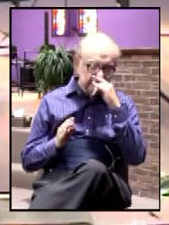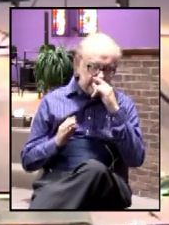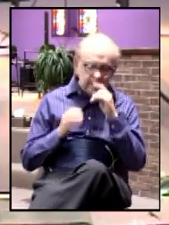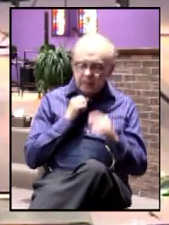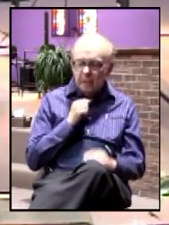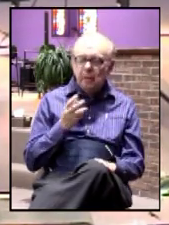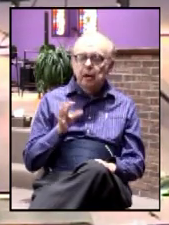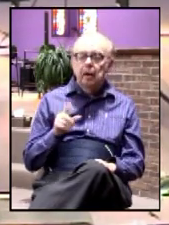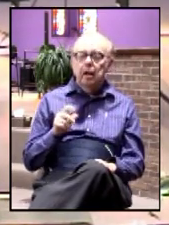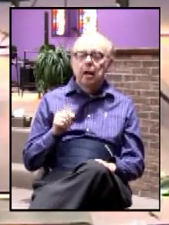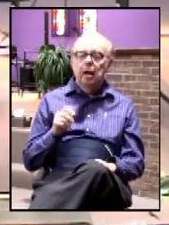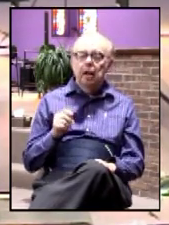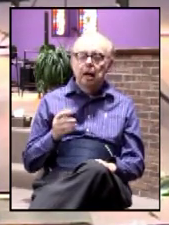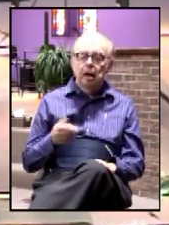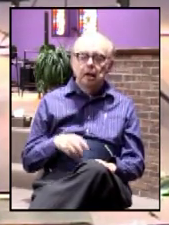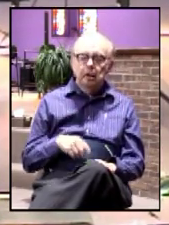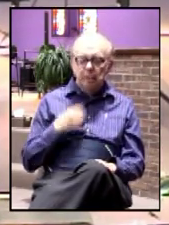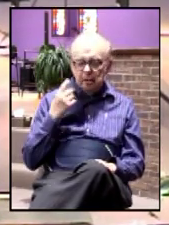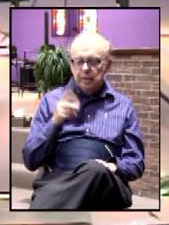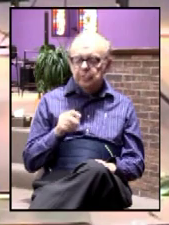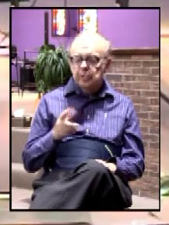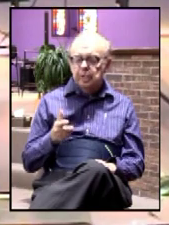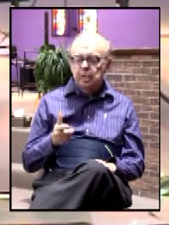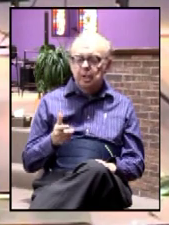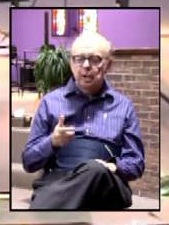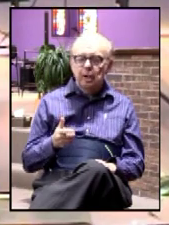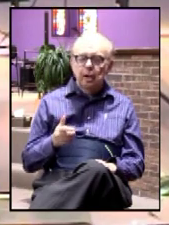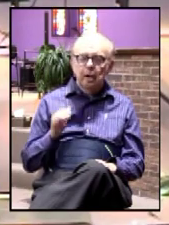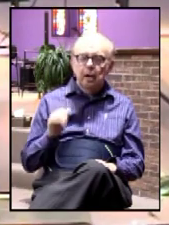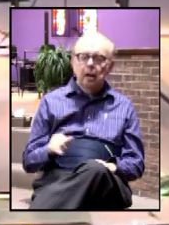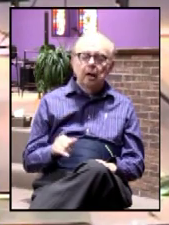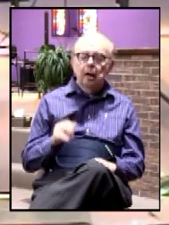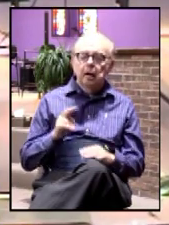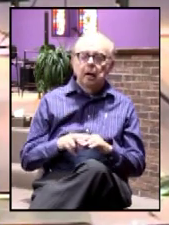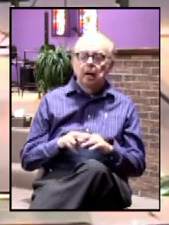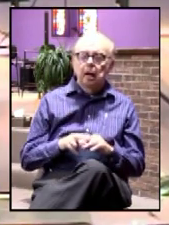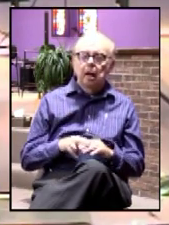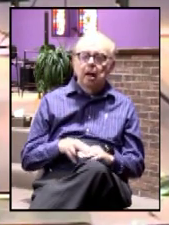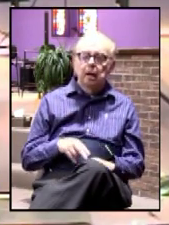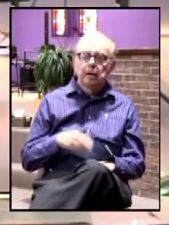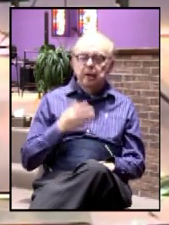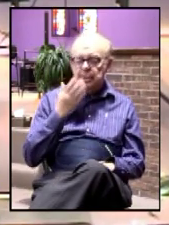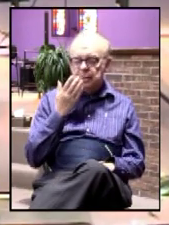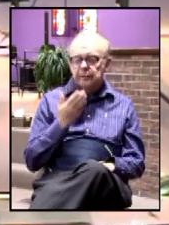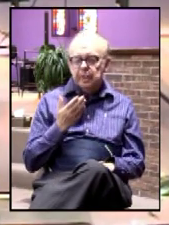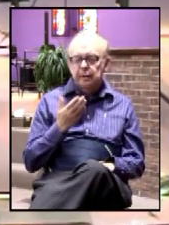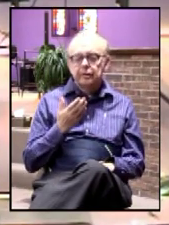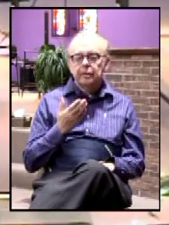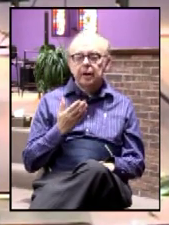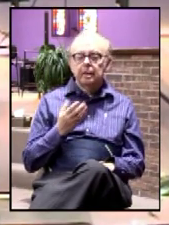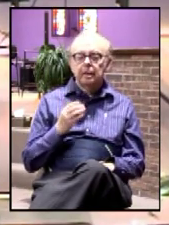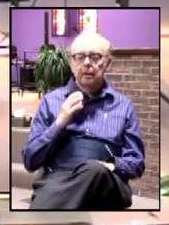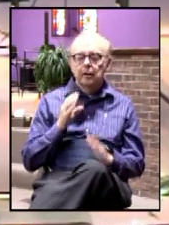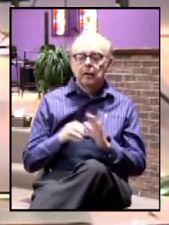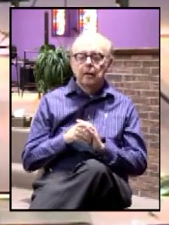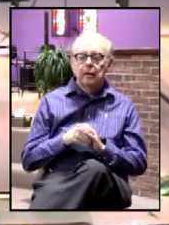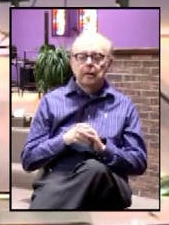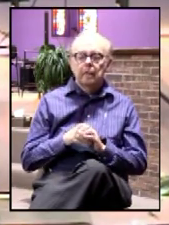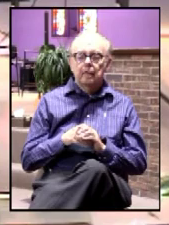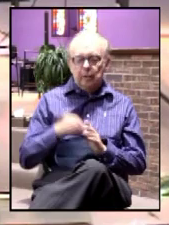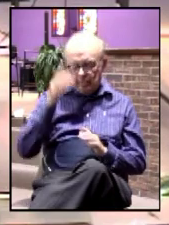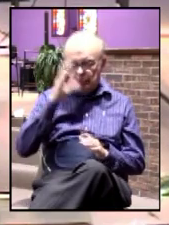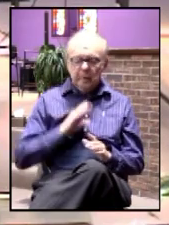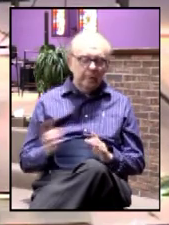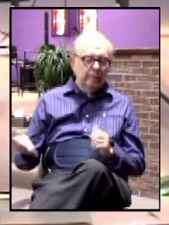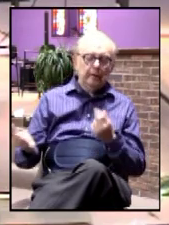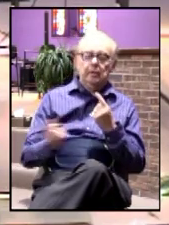in his 20s. He looked like he was like 29 or 30 years of age. And he was still sitting in front of a monitor playing a game. And his father comes up